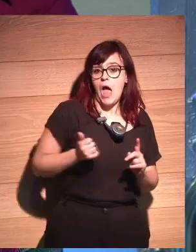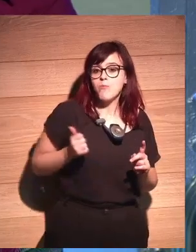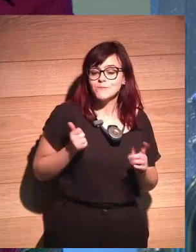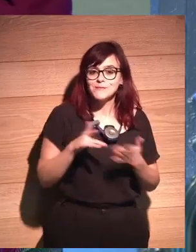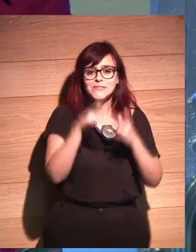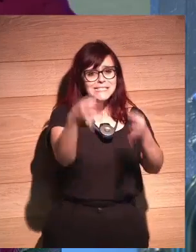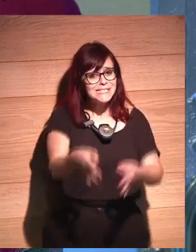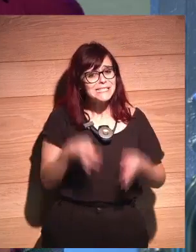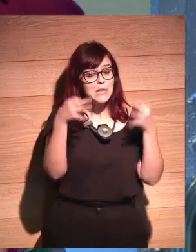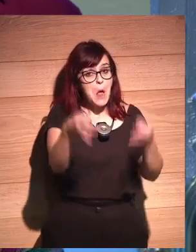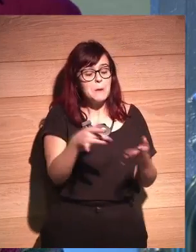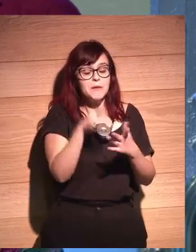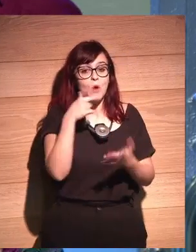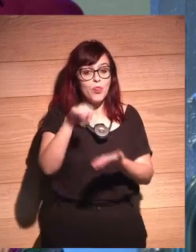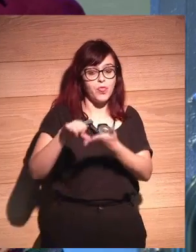in life